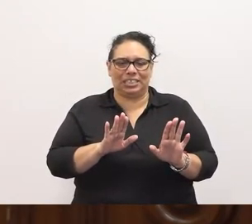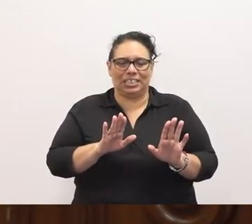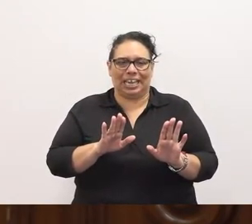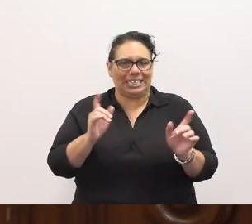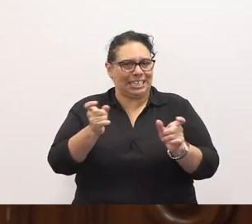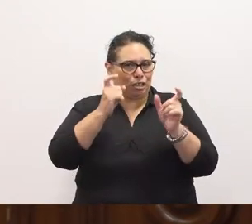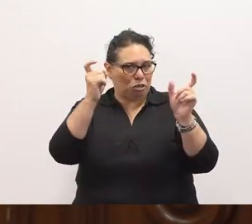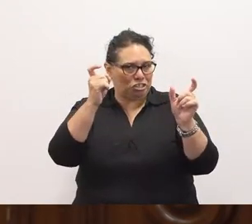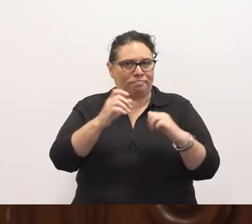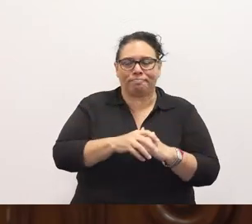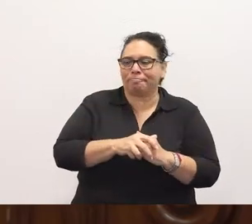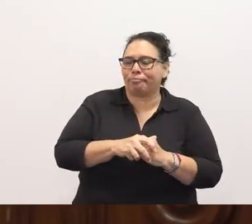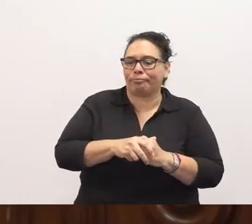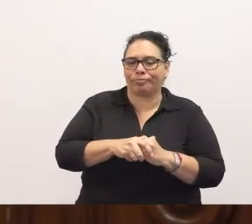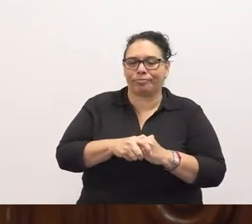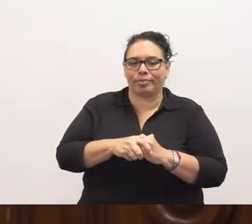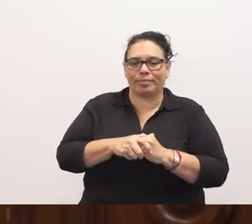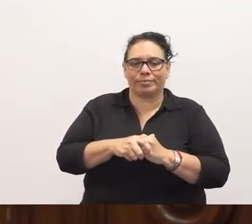celebration.